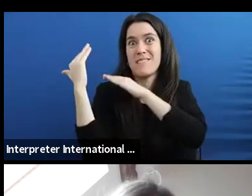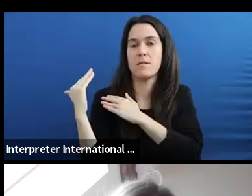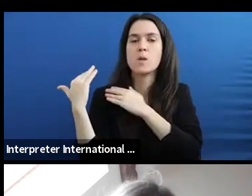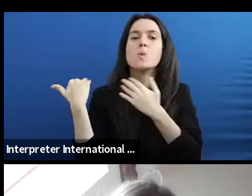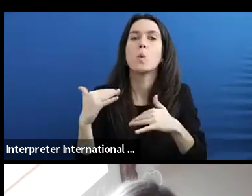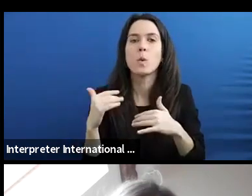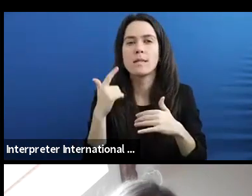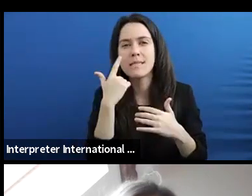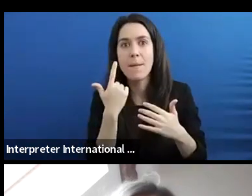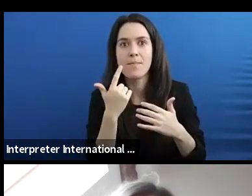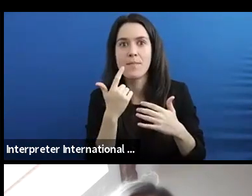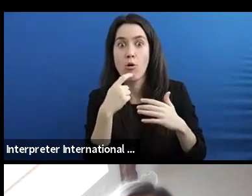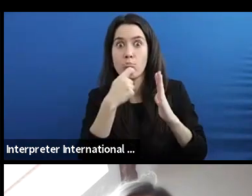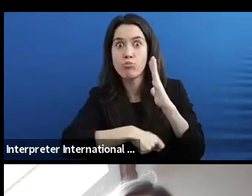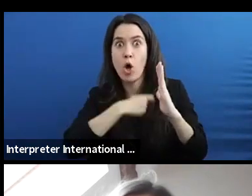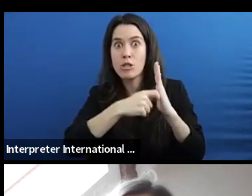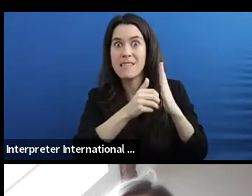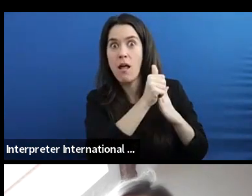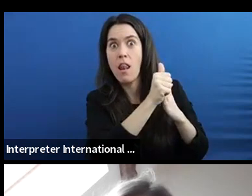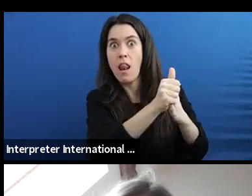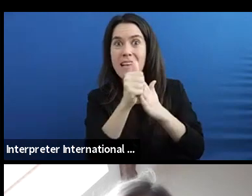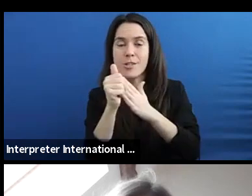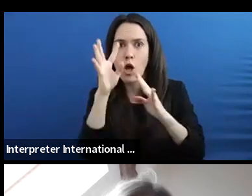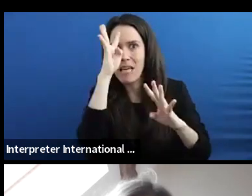project leaders and Creative Europe offices.